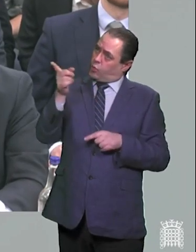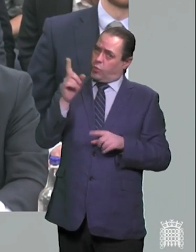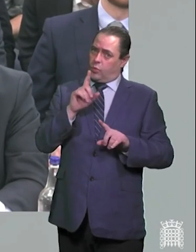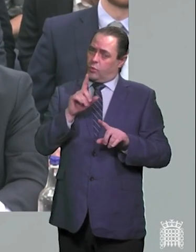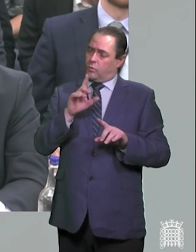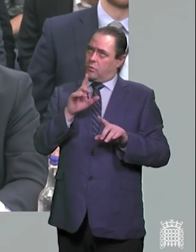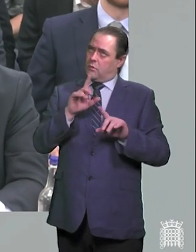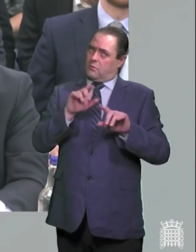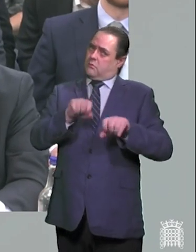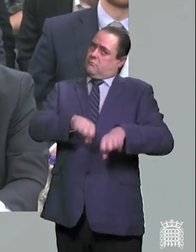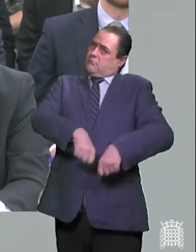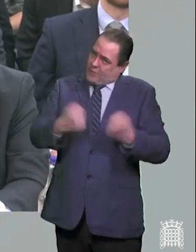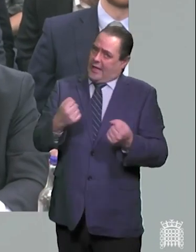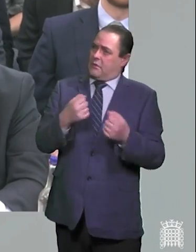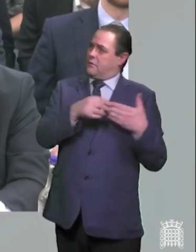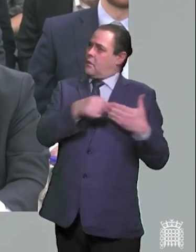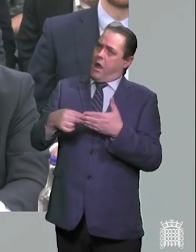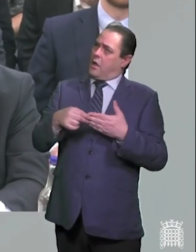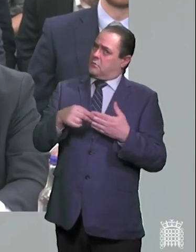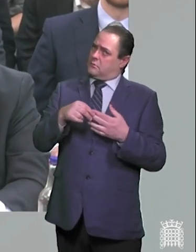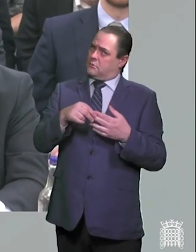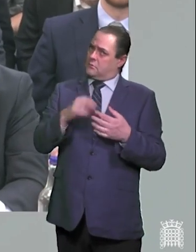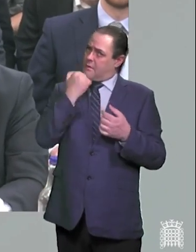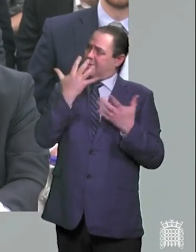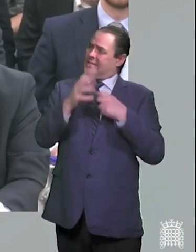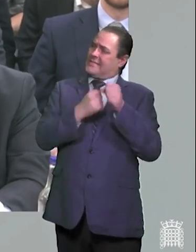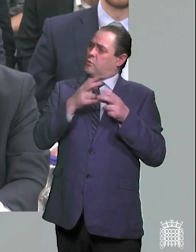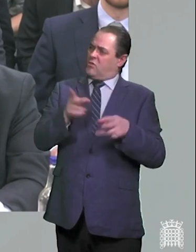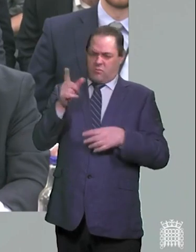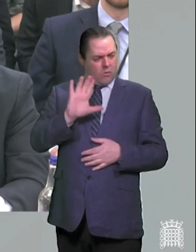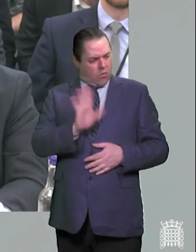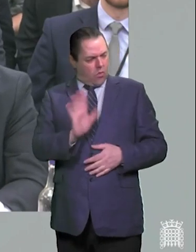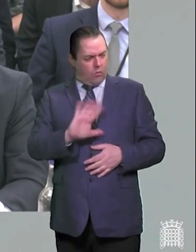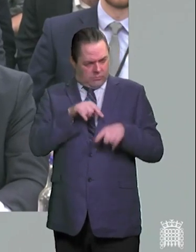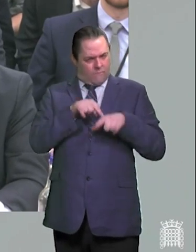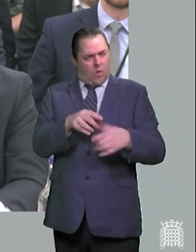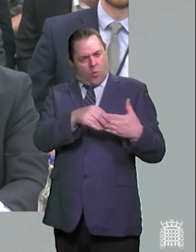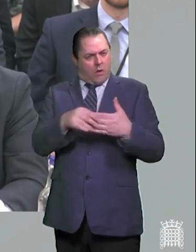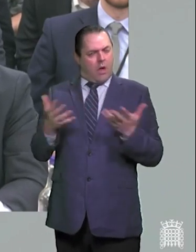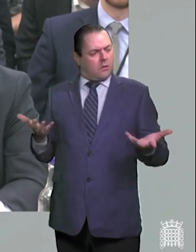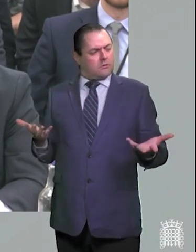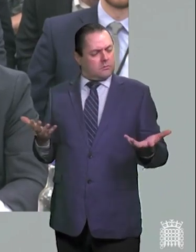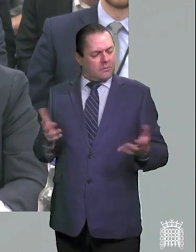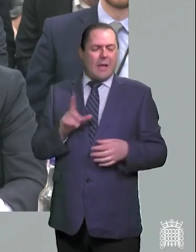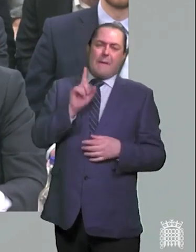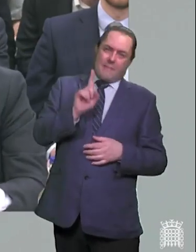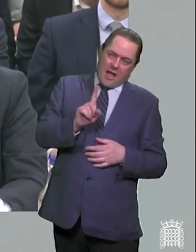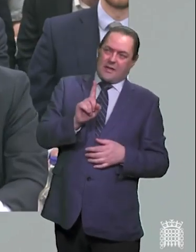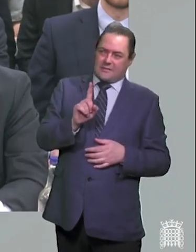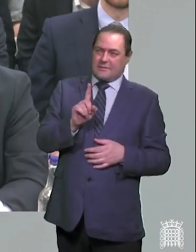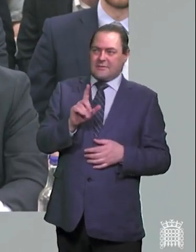flouting the guidance in number 10? They'd have said no. We were following the guidance, but